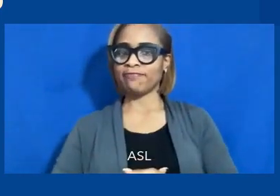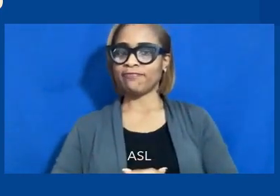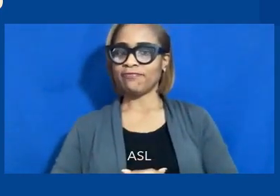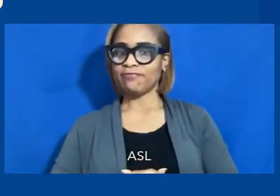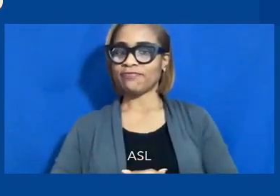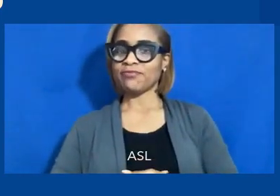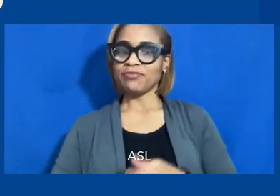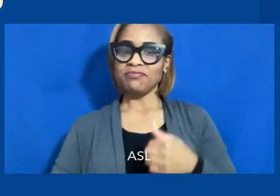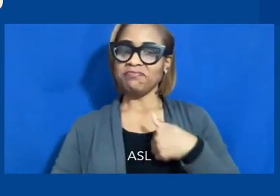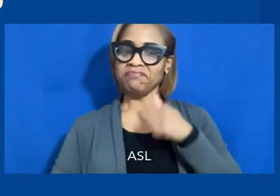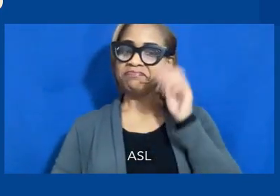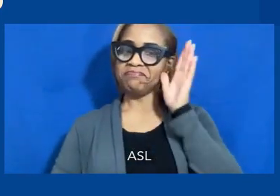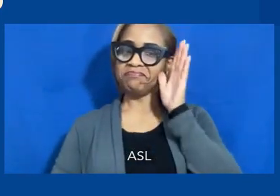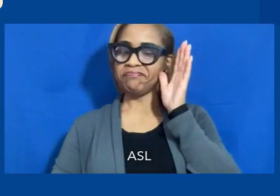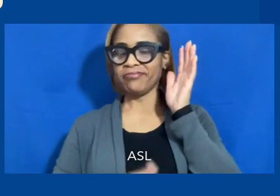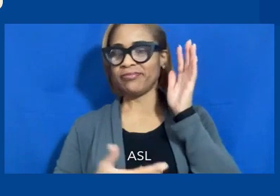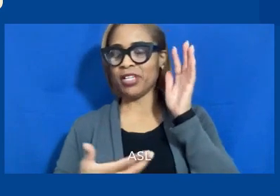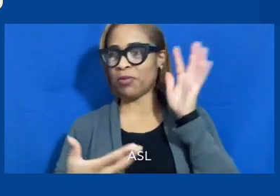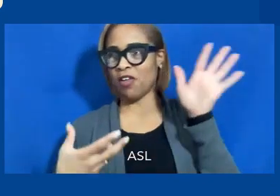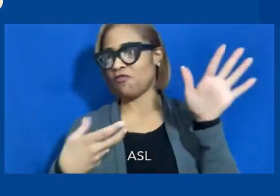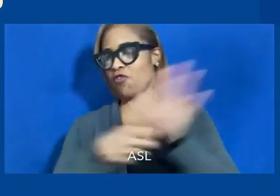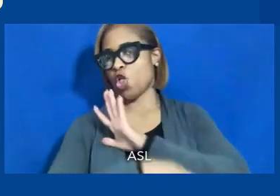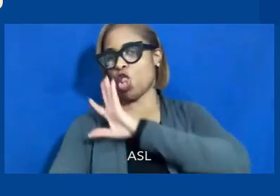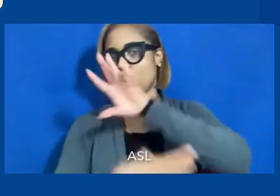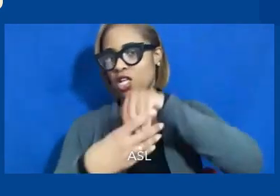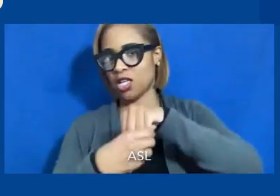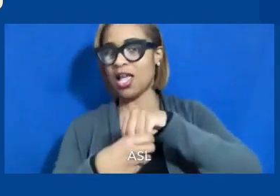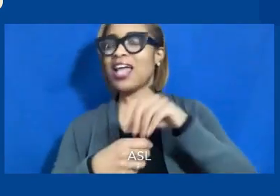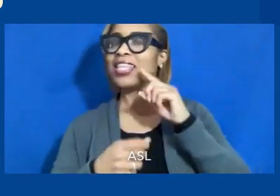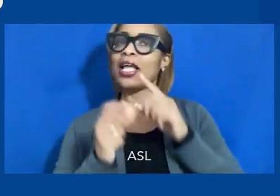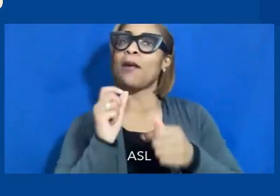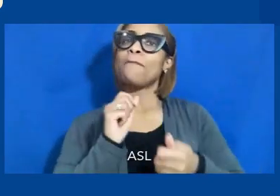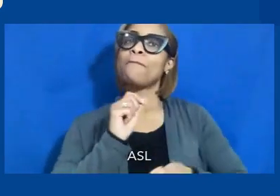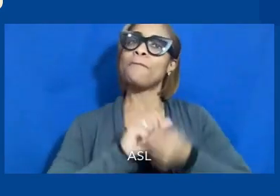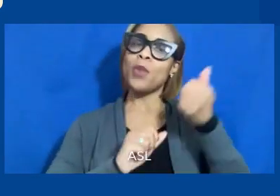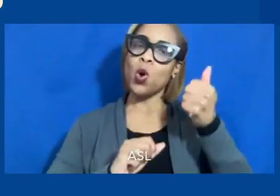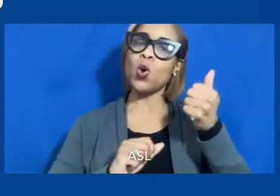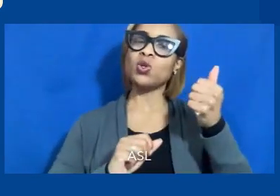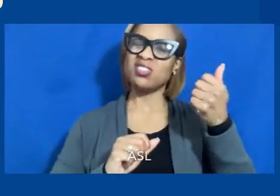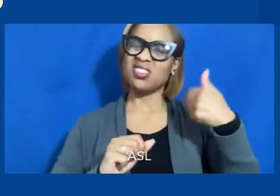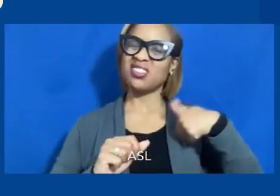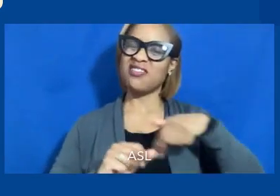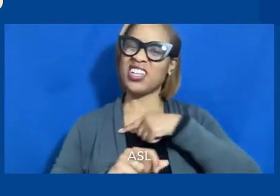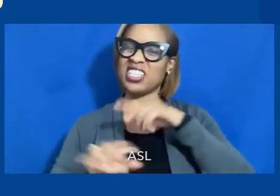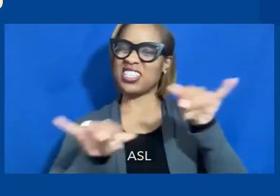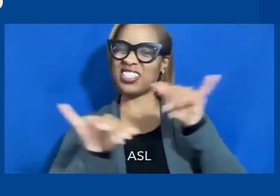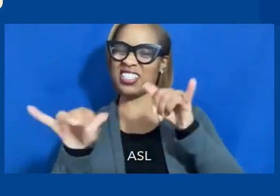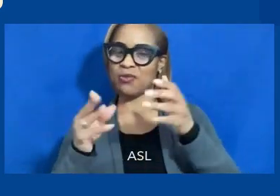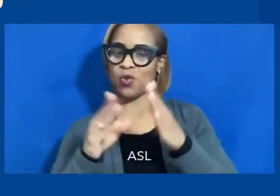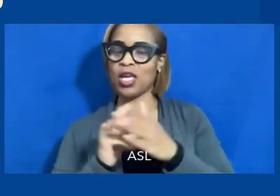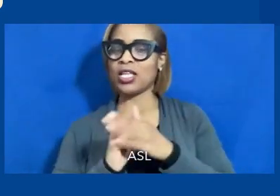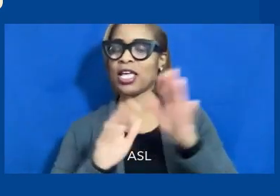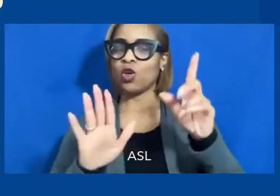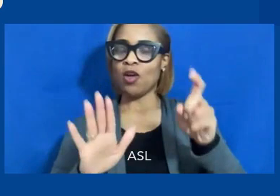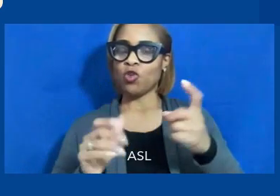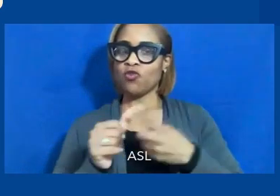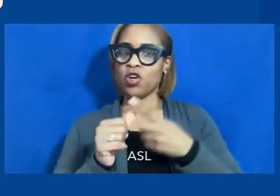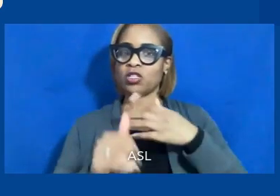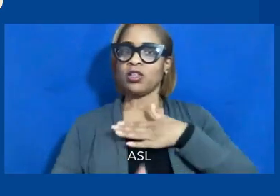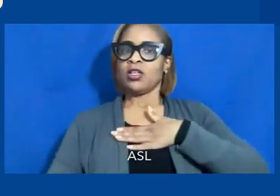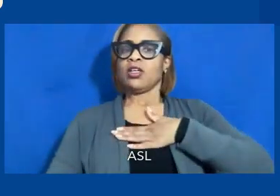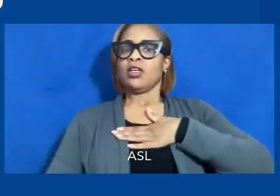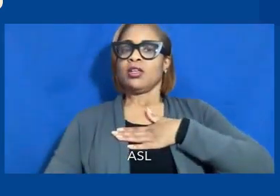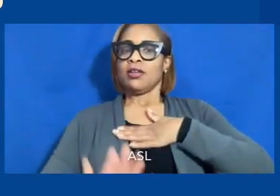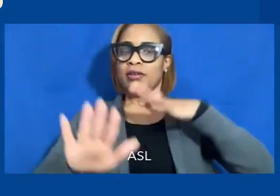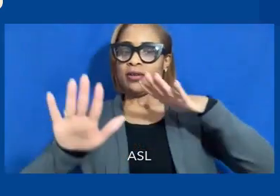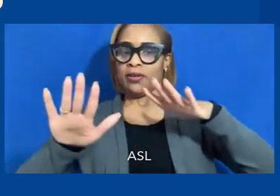headstrong. I think most cinematographers are very headstrong type of people. So it's like taking a little bit of a breath before that to make sure that